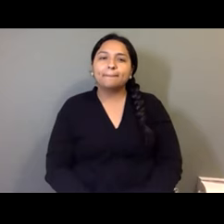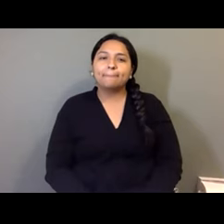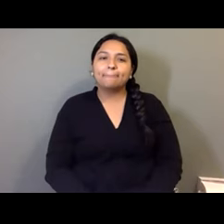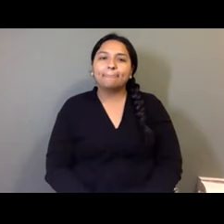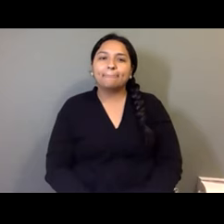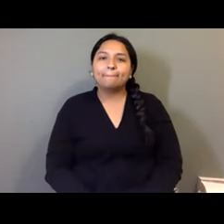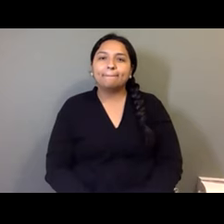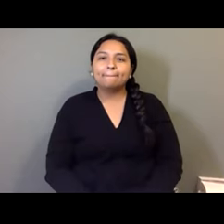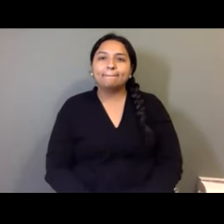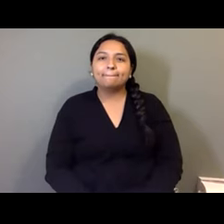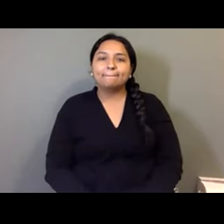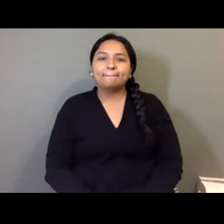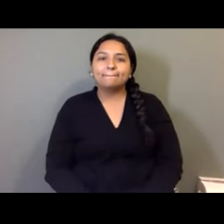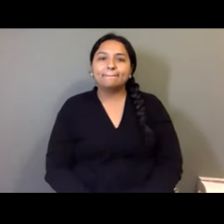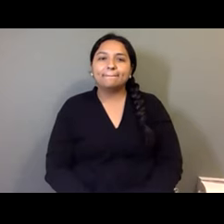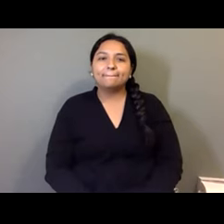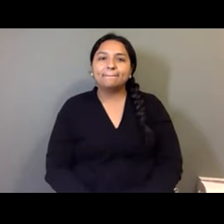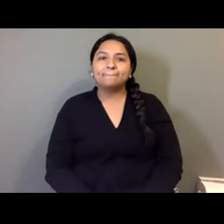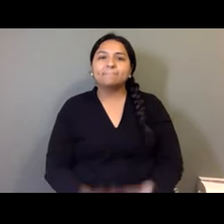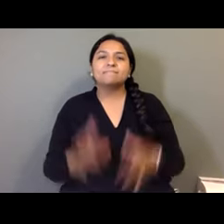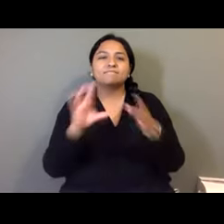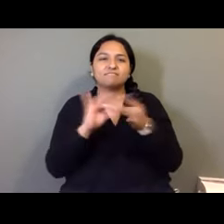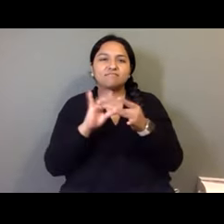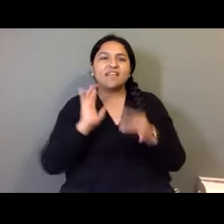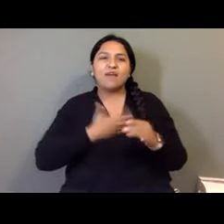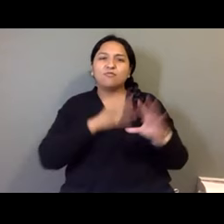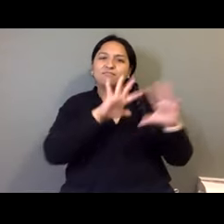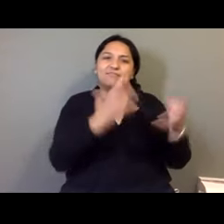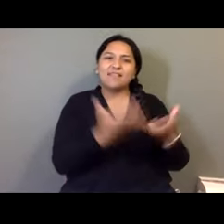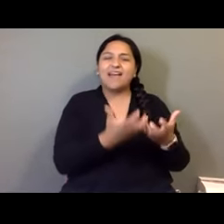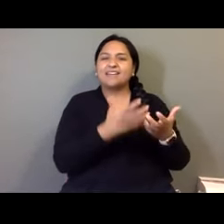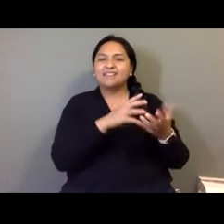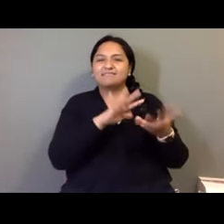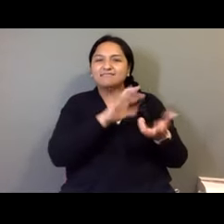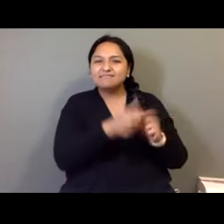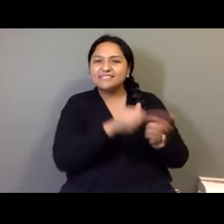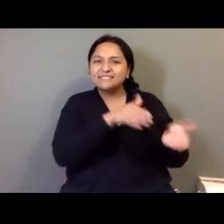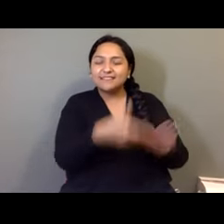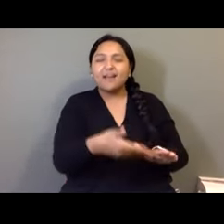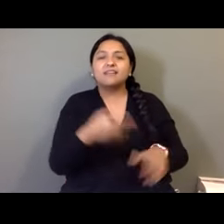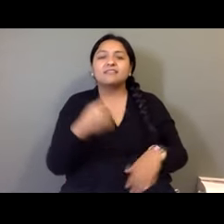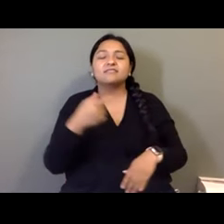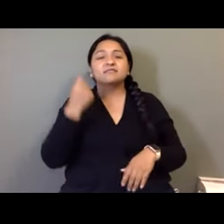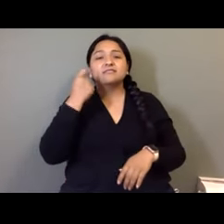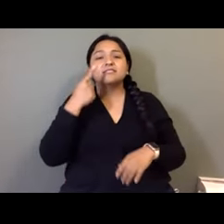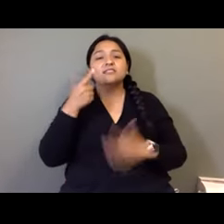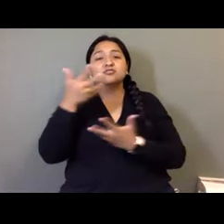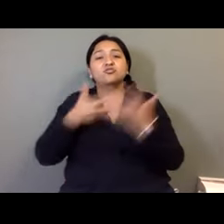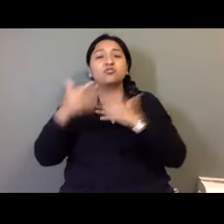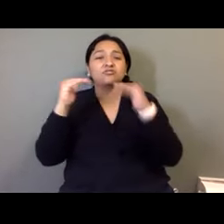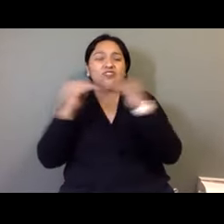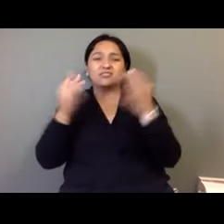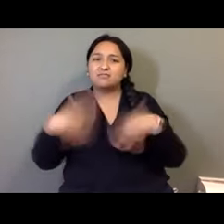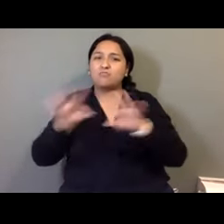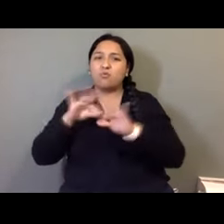Stop! Tonight, our planet is dying! Social justice is a really core value in my family. One of my